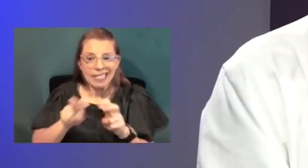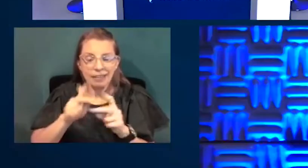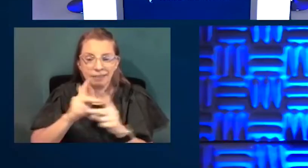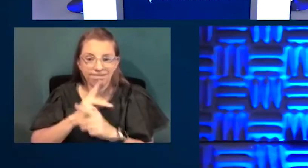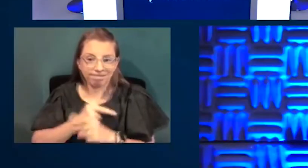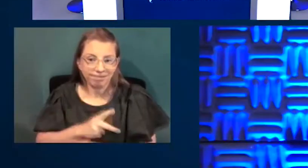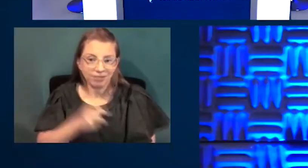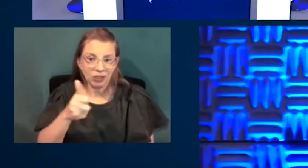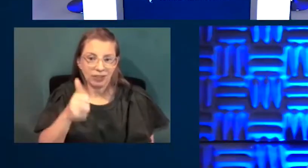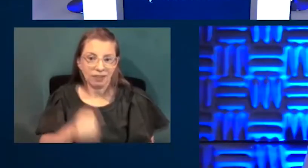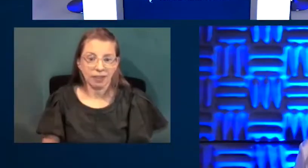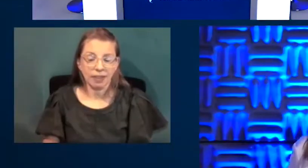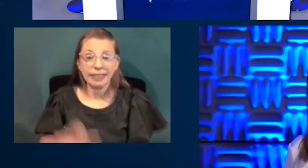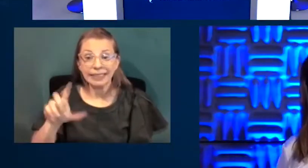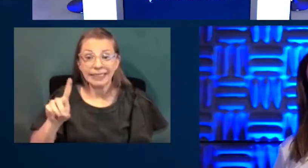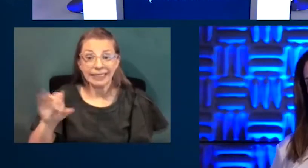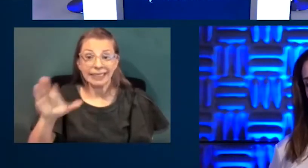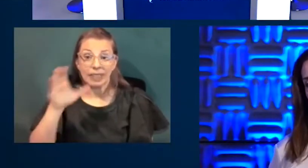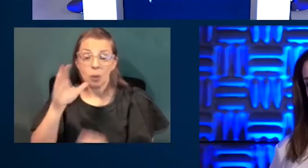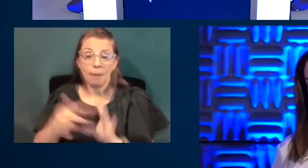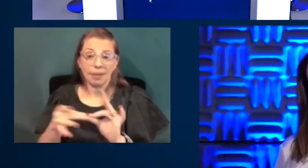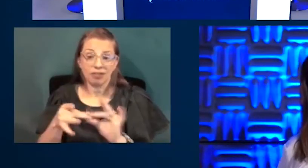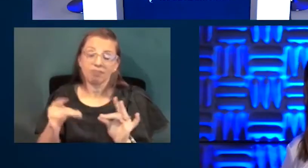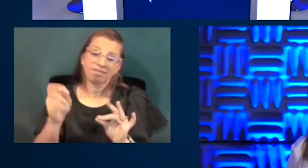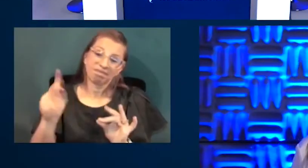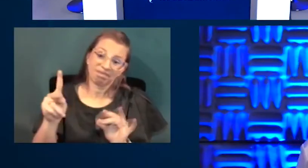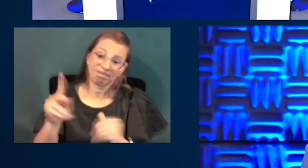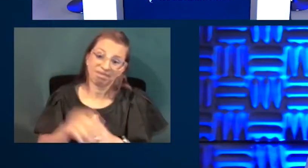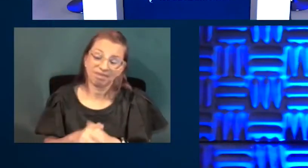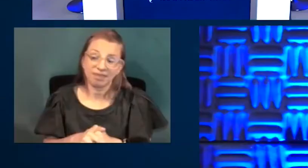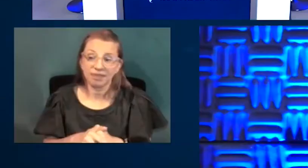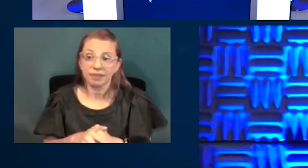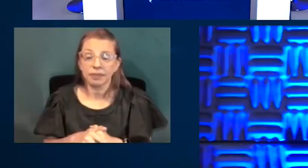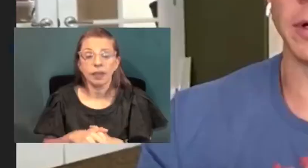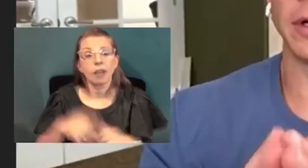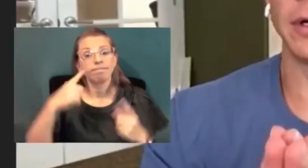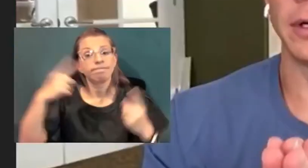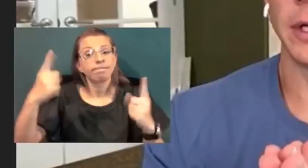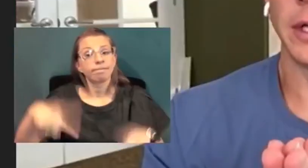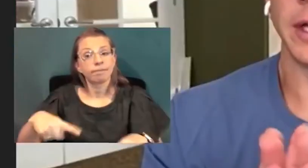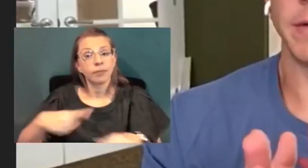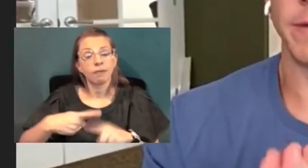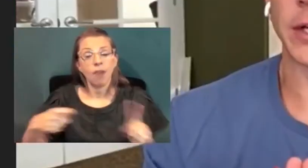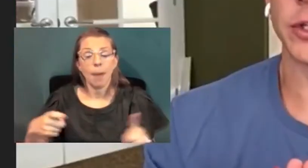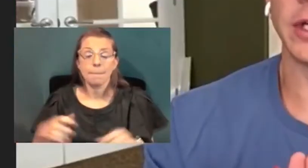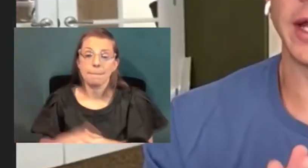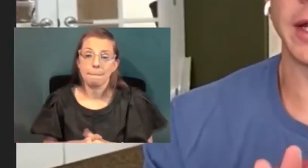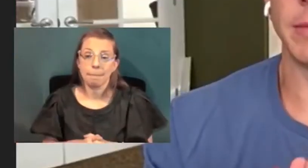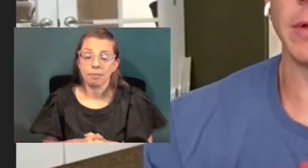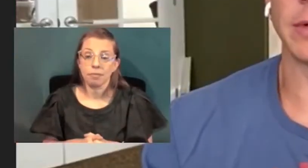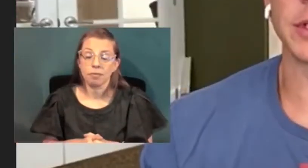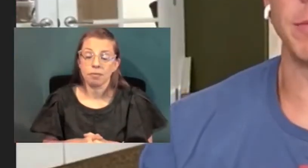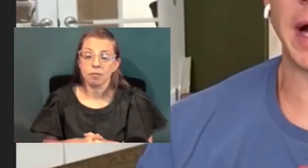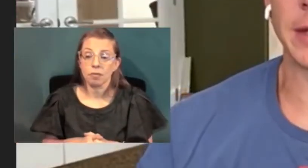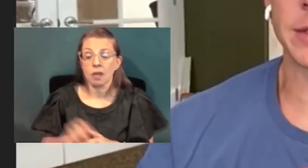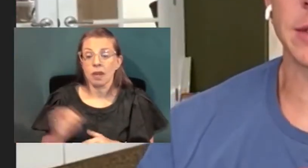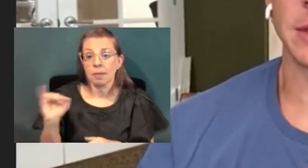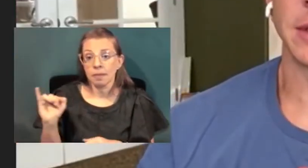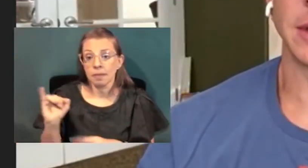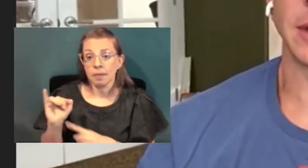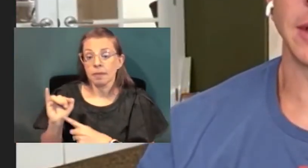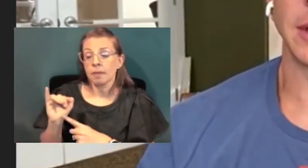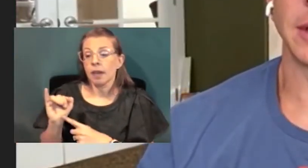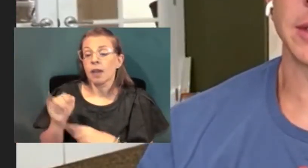Hawk. Yeah, I completely agree. From the pure infection and immune